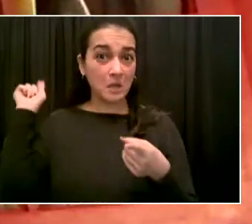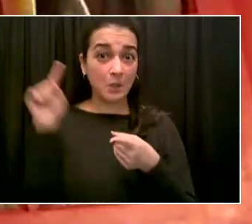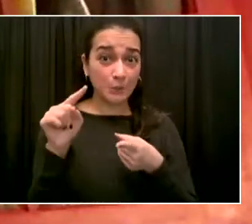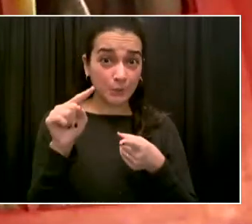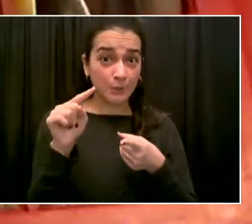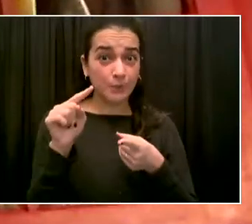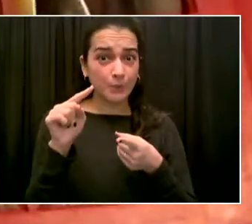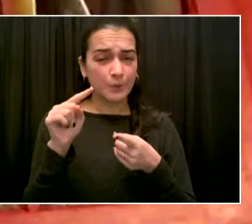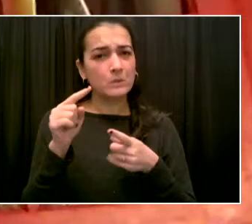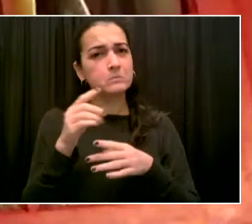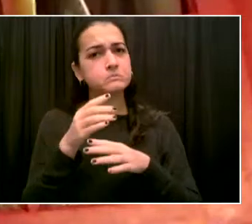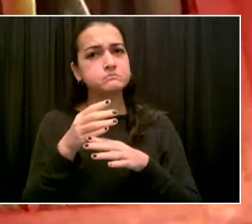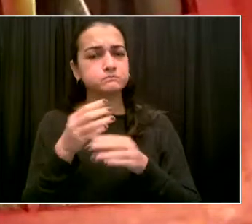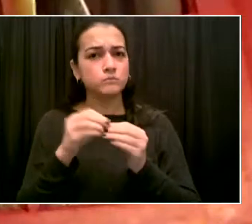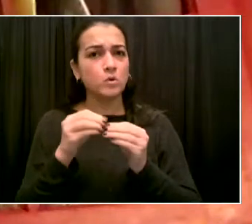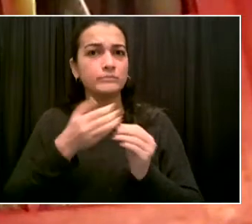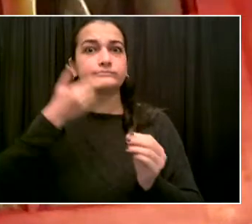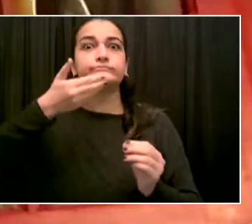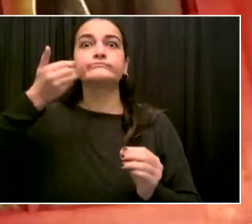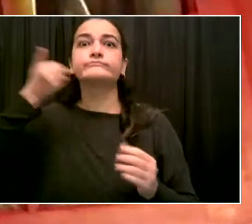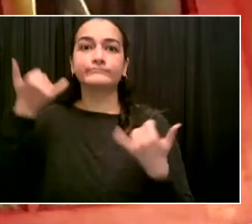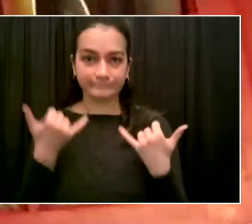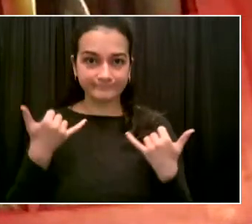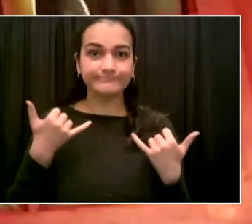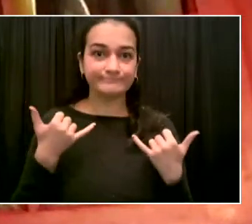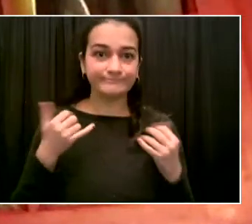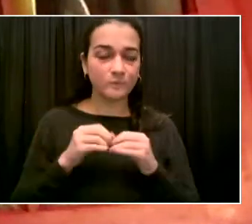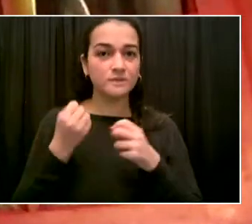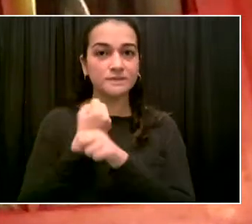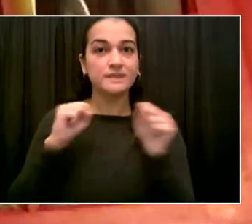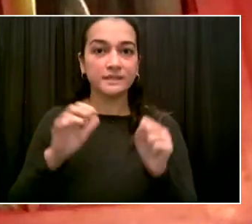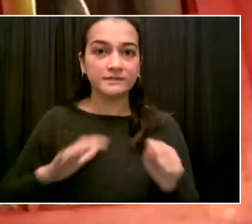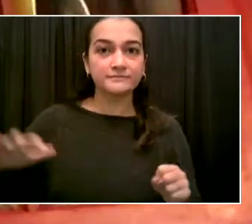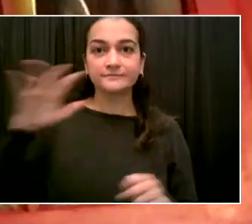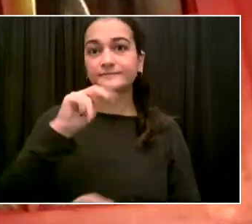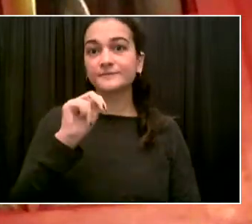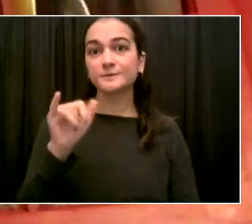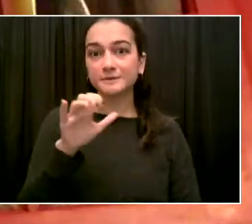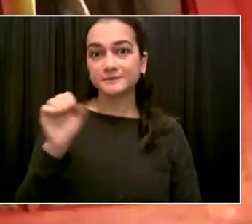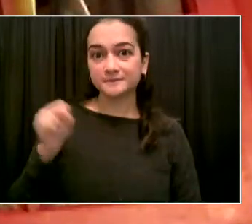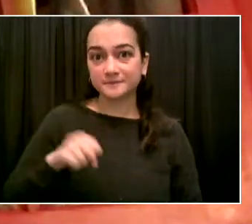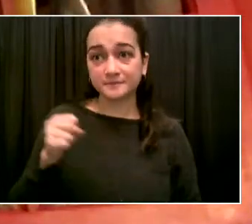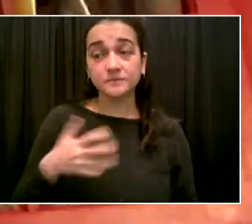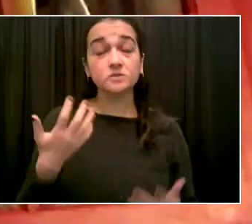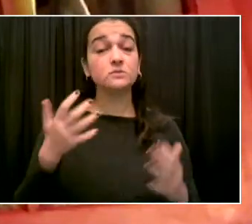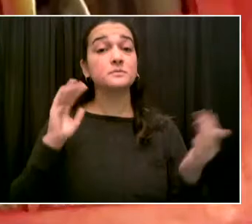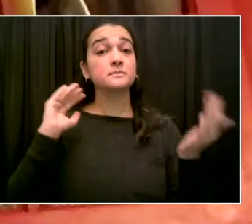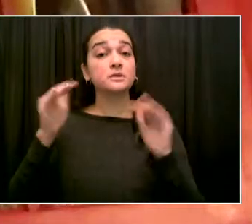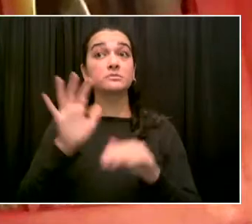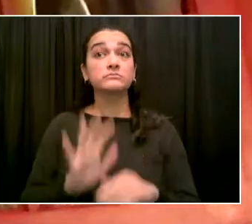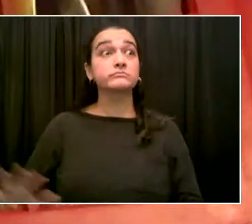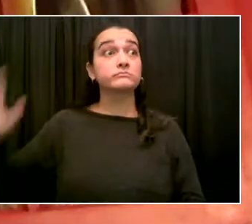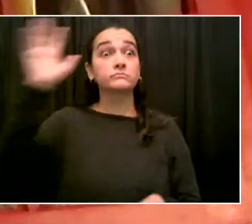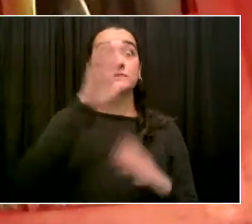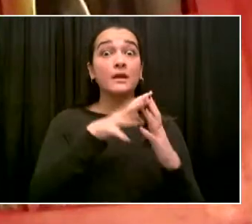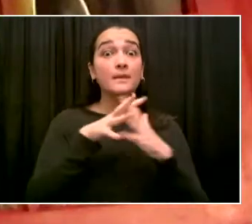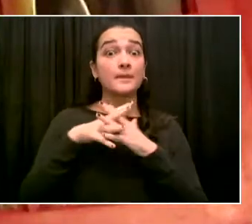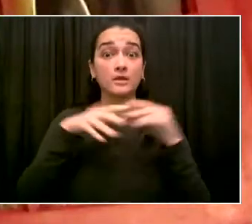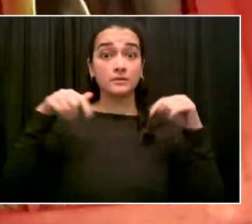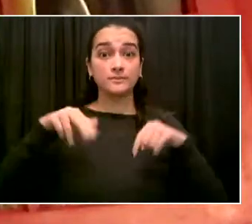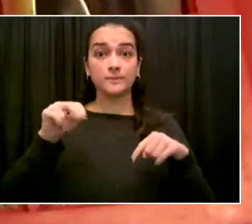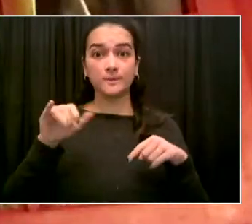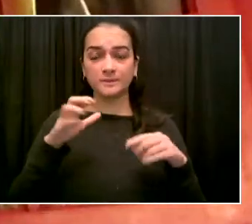City. And that's a testament to your leadership, Mayor, to Dr. Choski's leadership. And